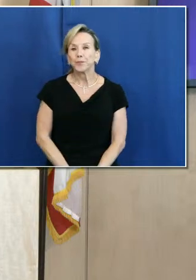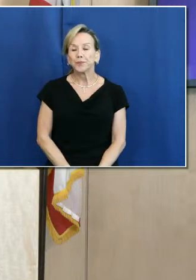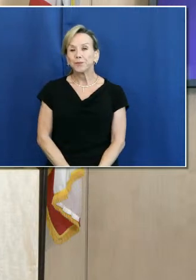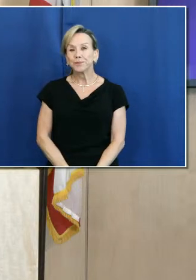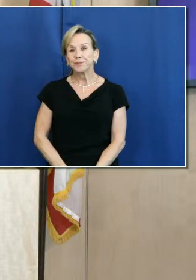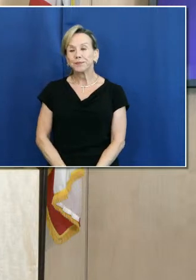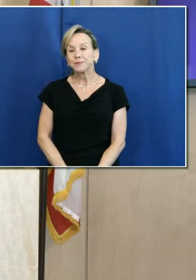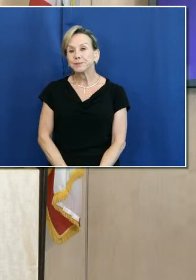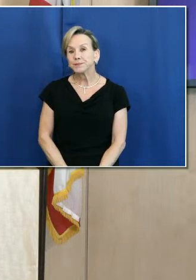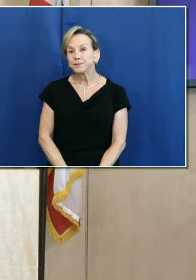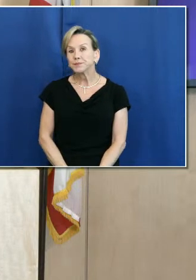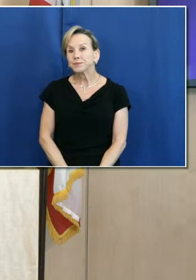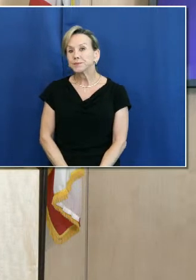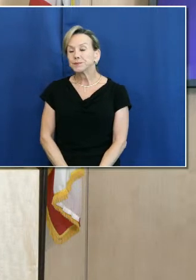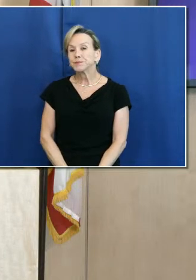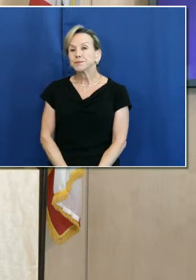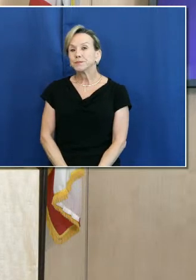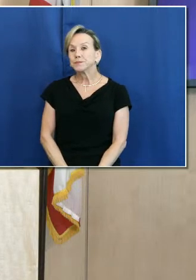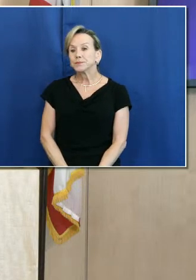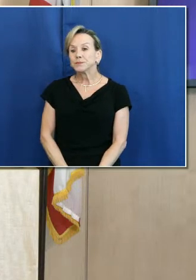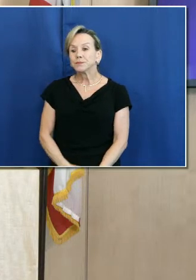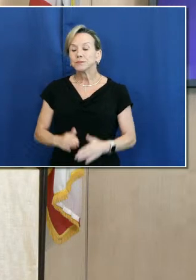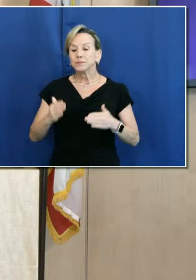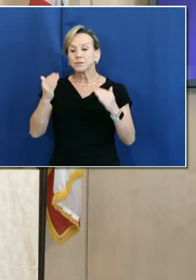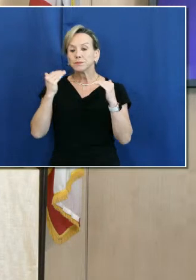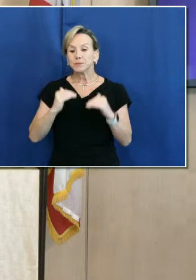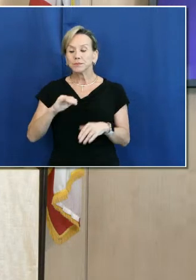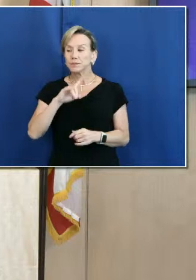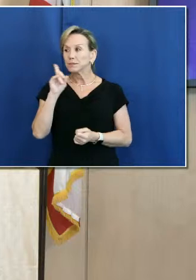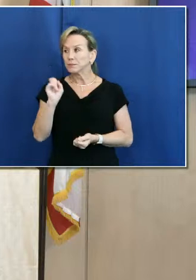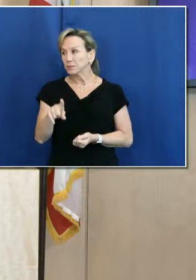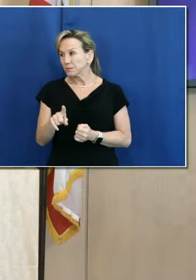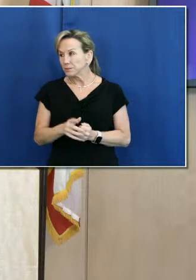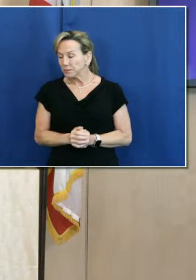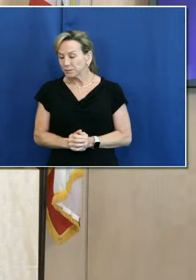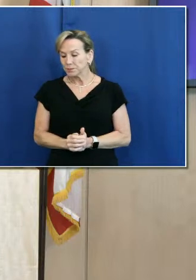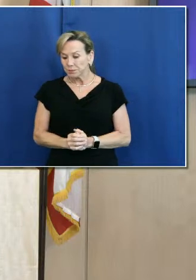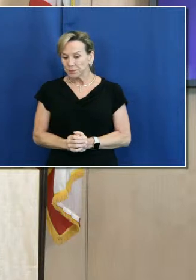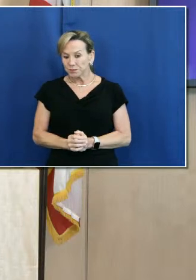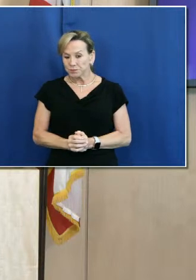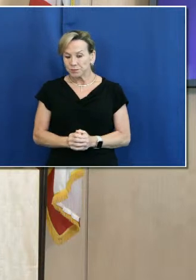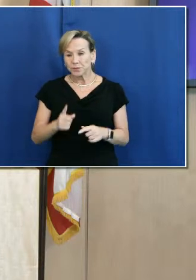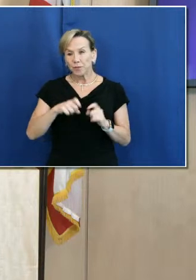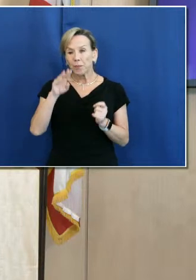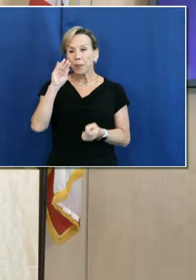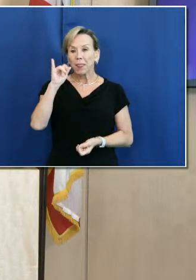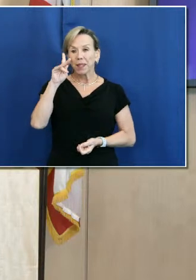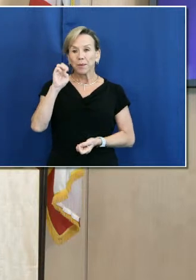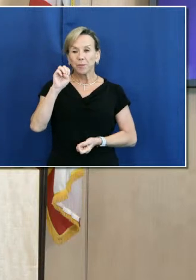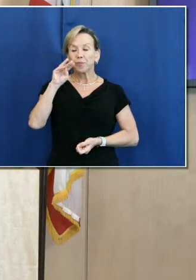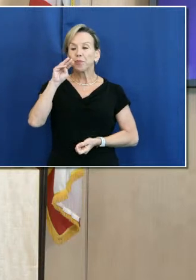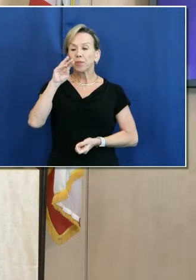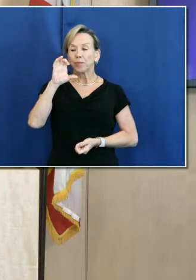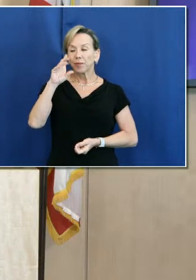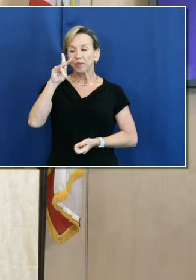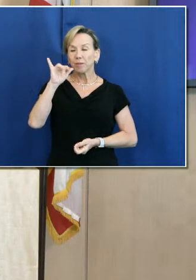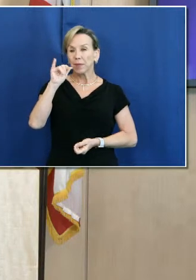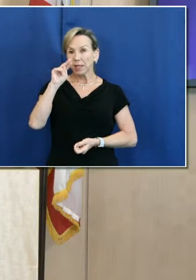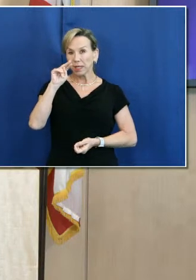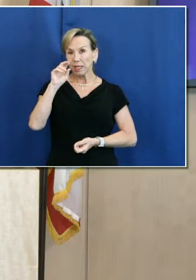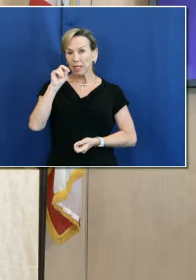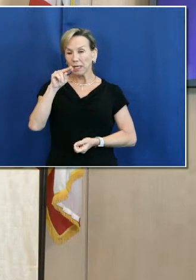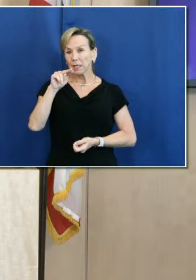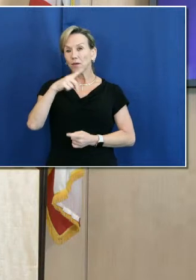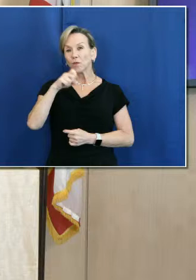All right, and this question, thank you, by the way, is from Mike McKinnon from KUSI.